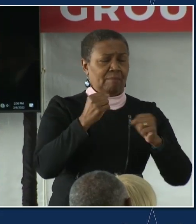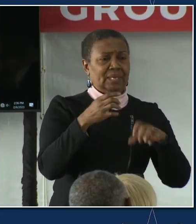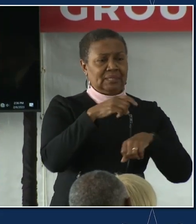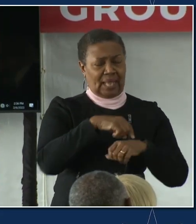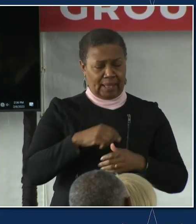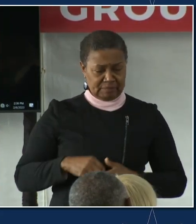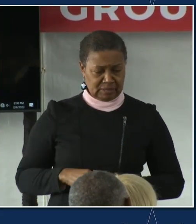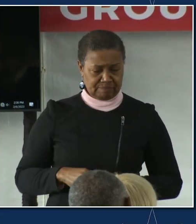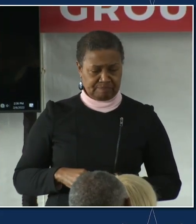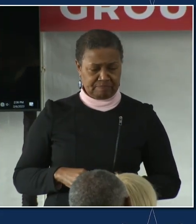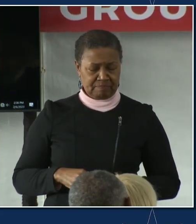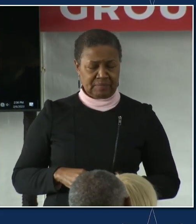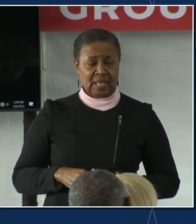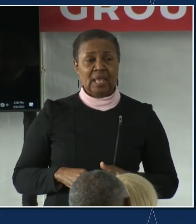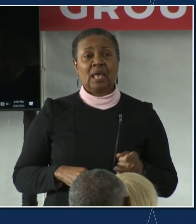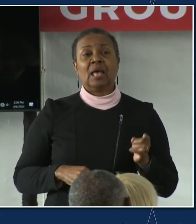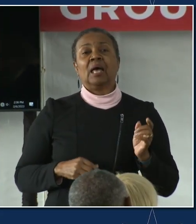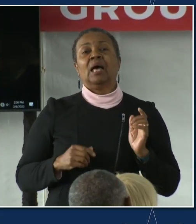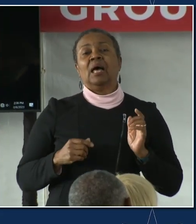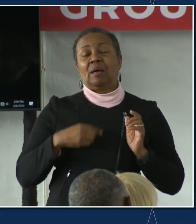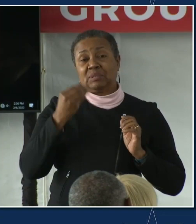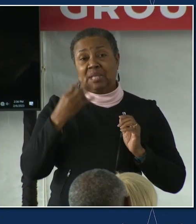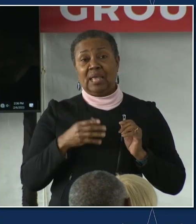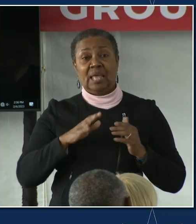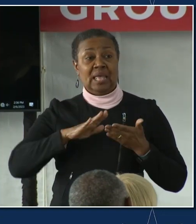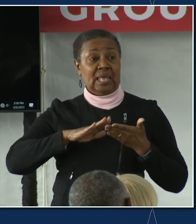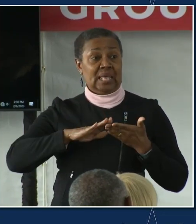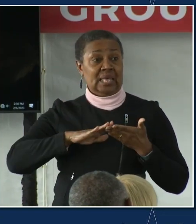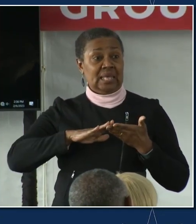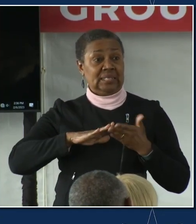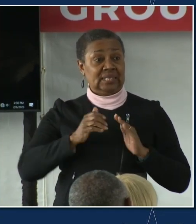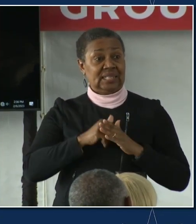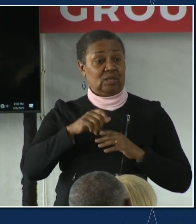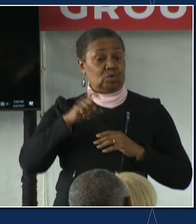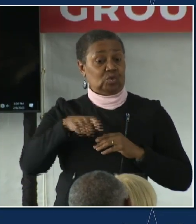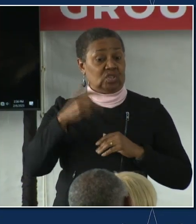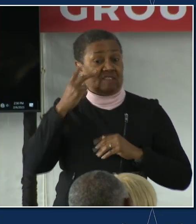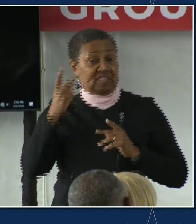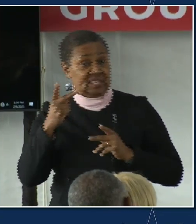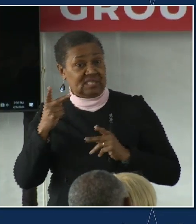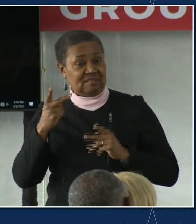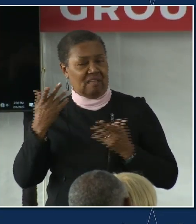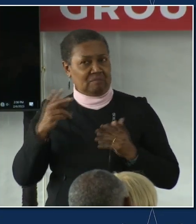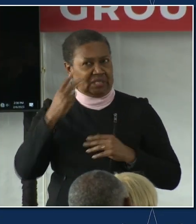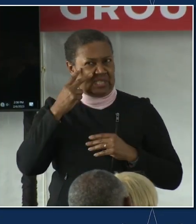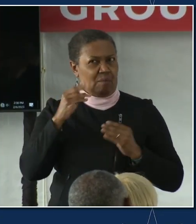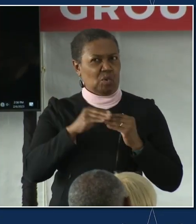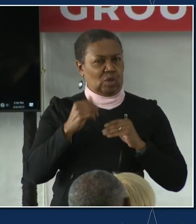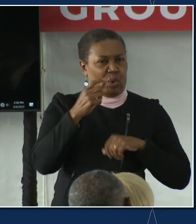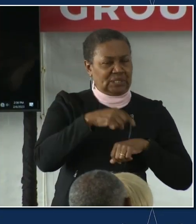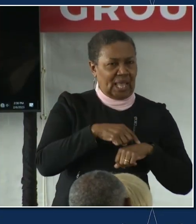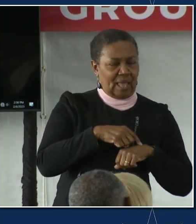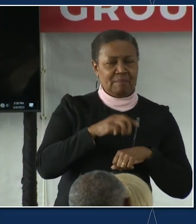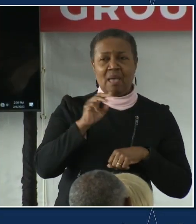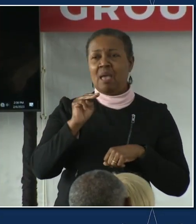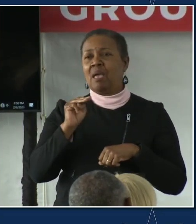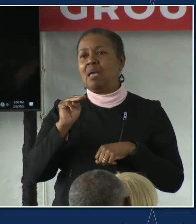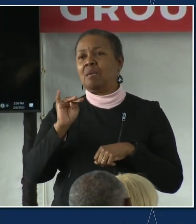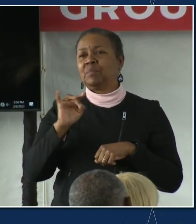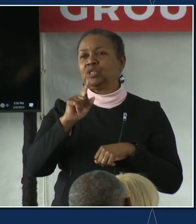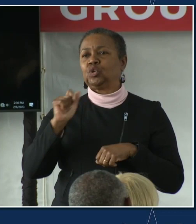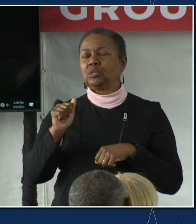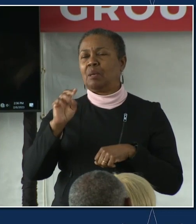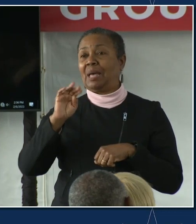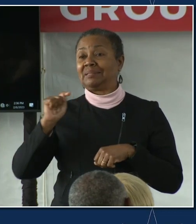times. Let me put it like this. Cities worth visiting I've been through multiple times. I ain't been to Missoula, Montana, or something like